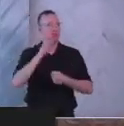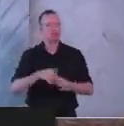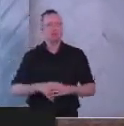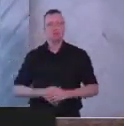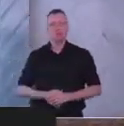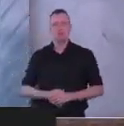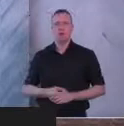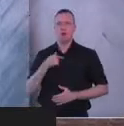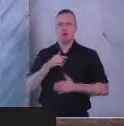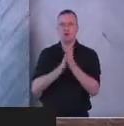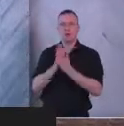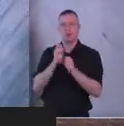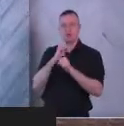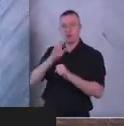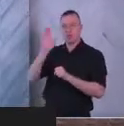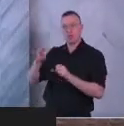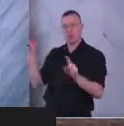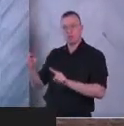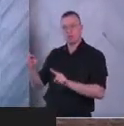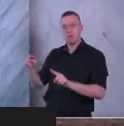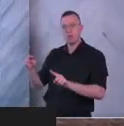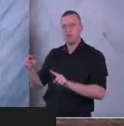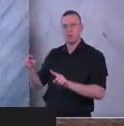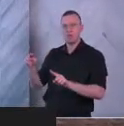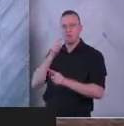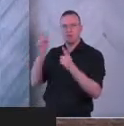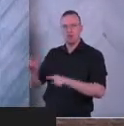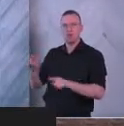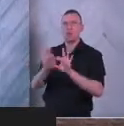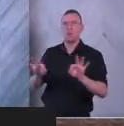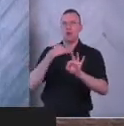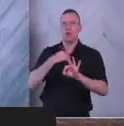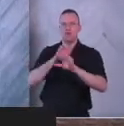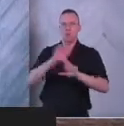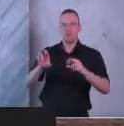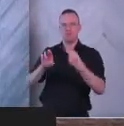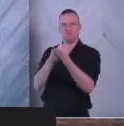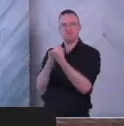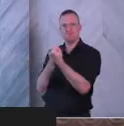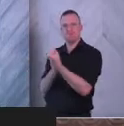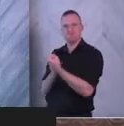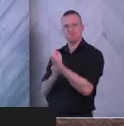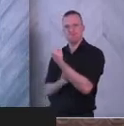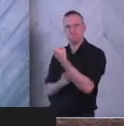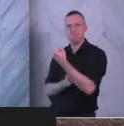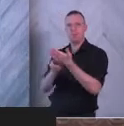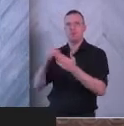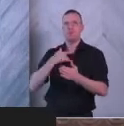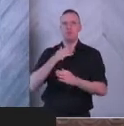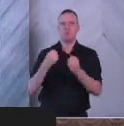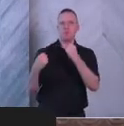sure that we have infrastructures in place that will support all